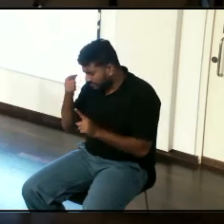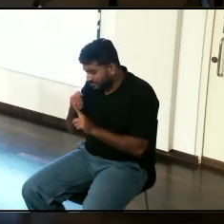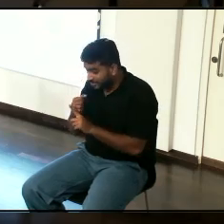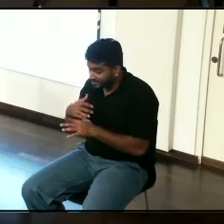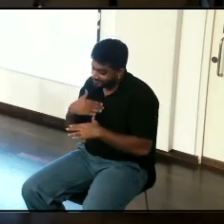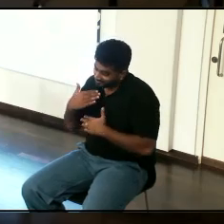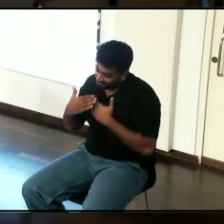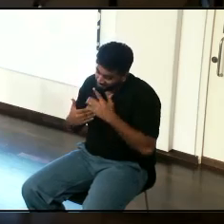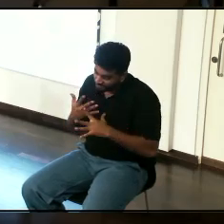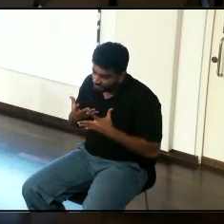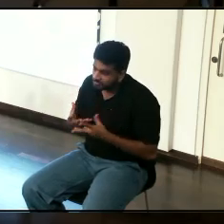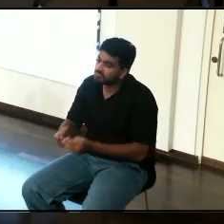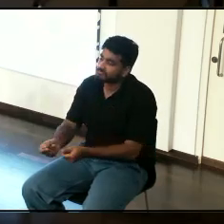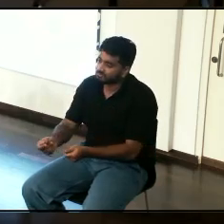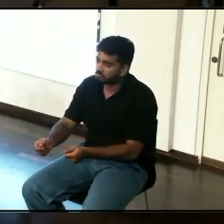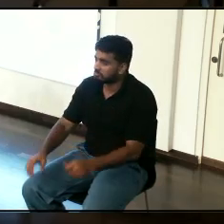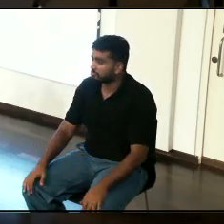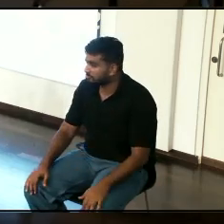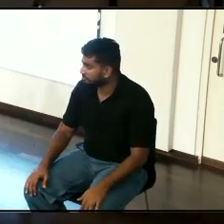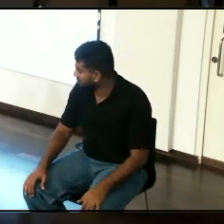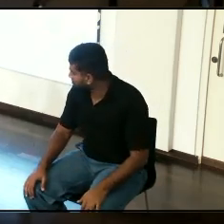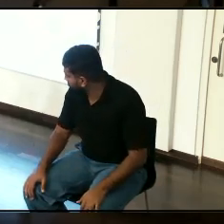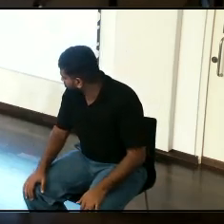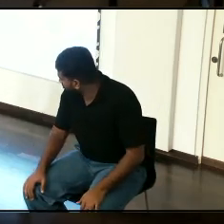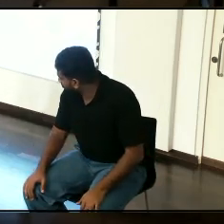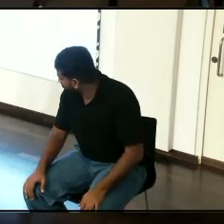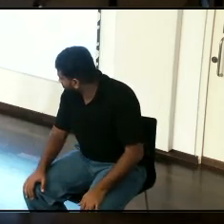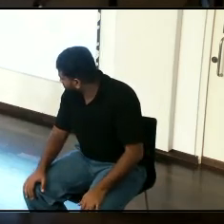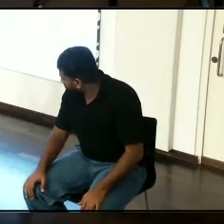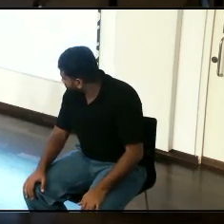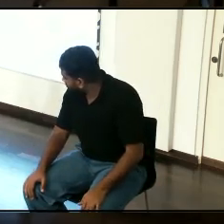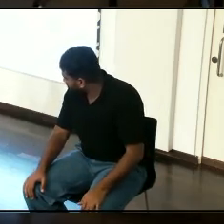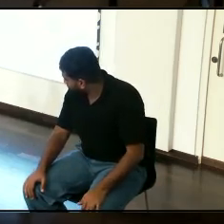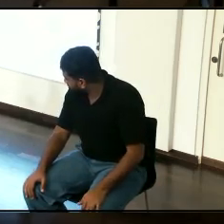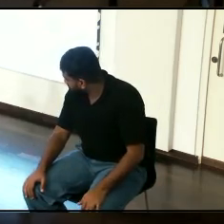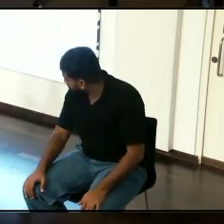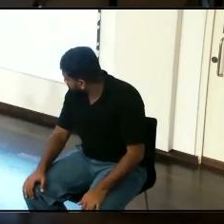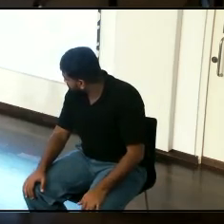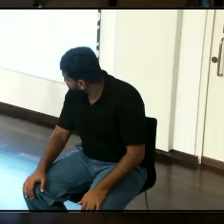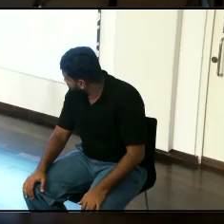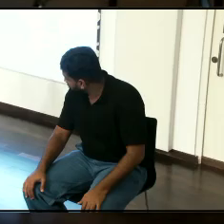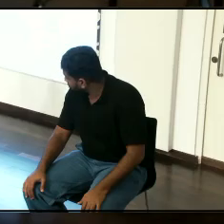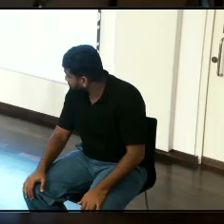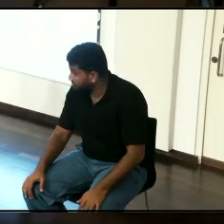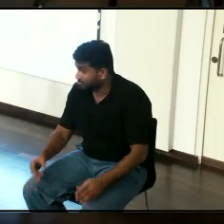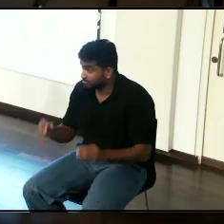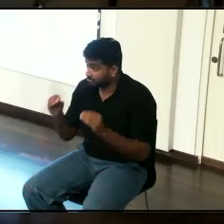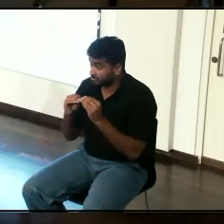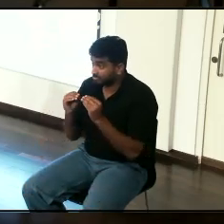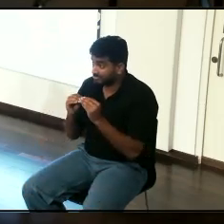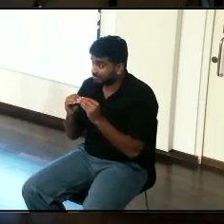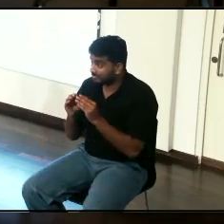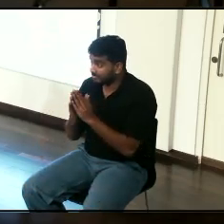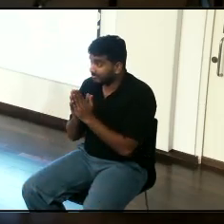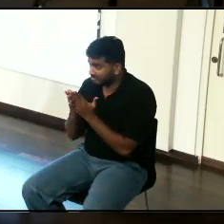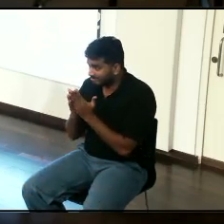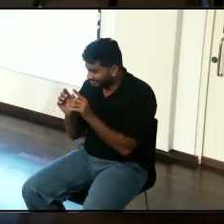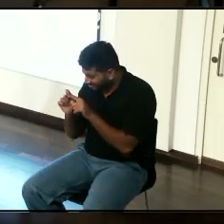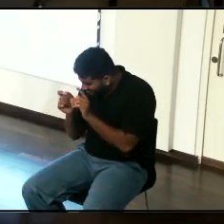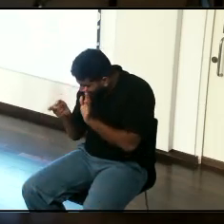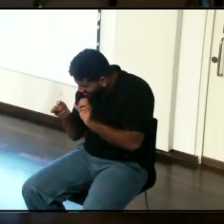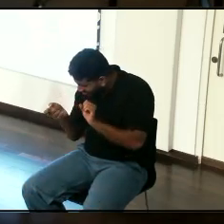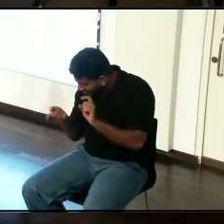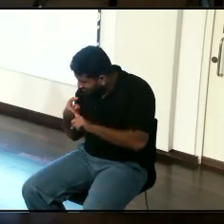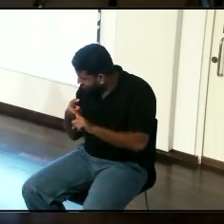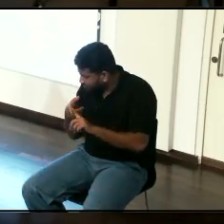overcome. So I like your answer, because the Bombay Imagine book that they referenced,